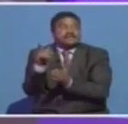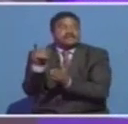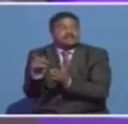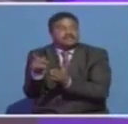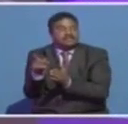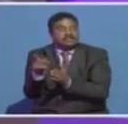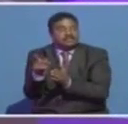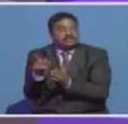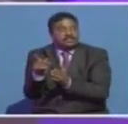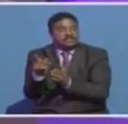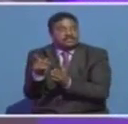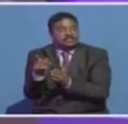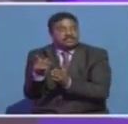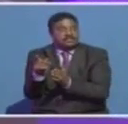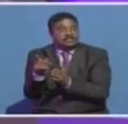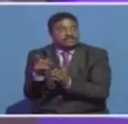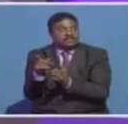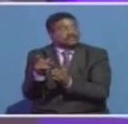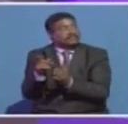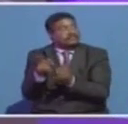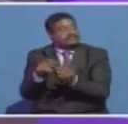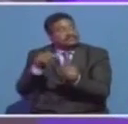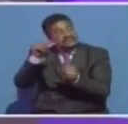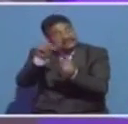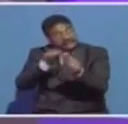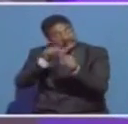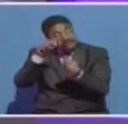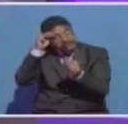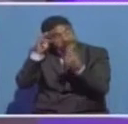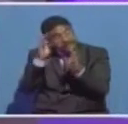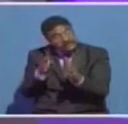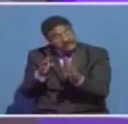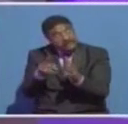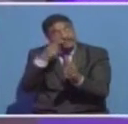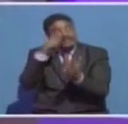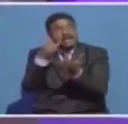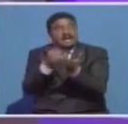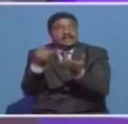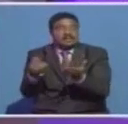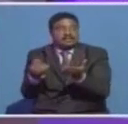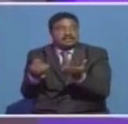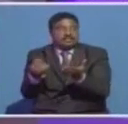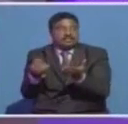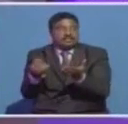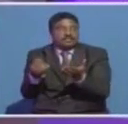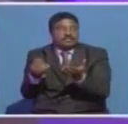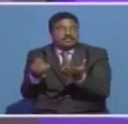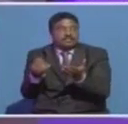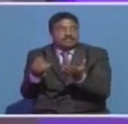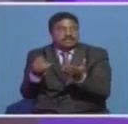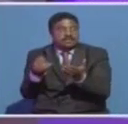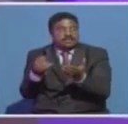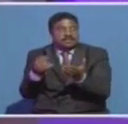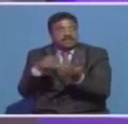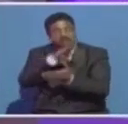not an item in each ministry, but specifically put under OVP, which OVP